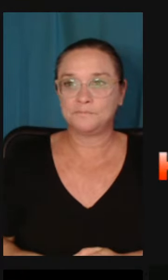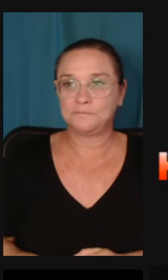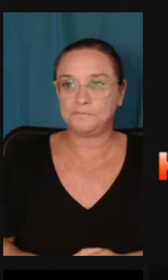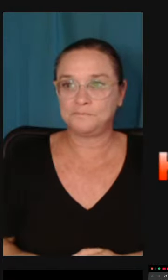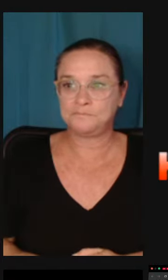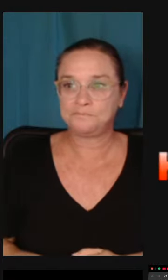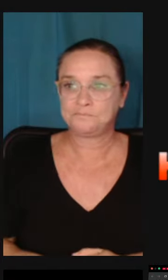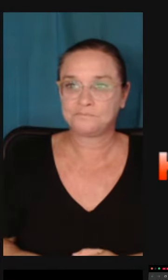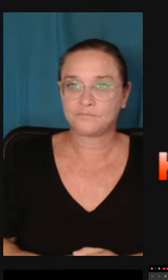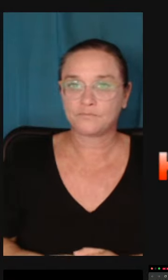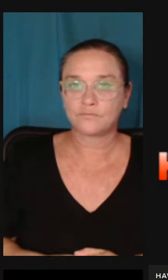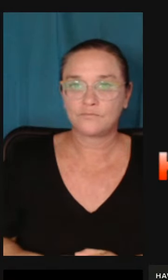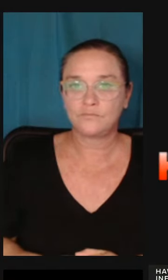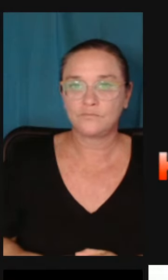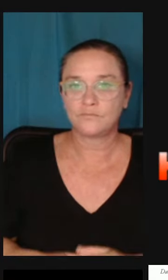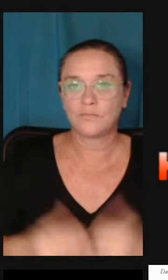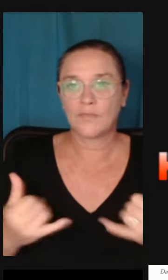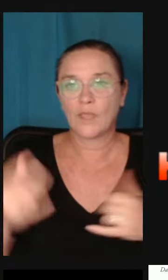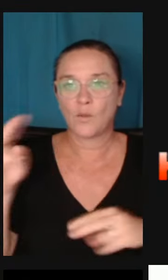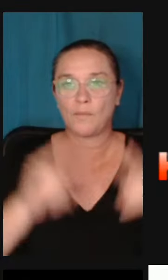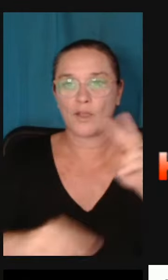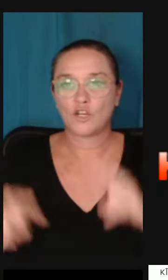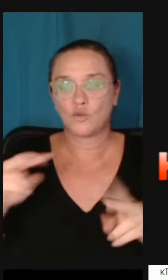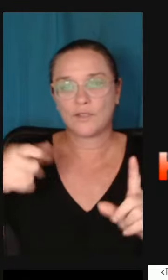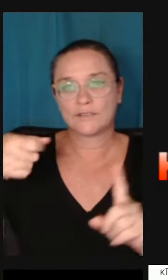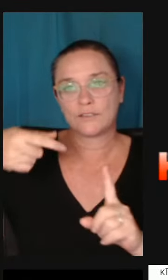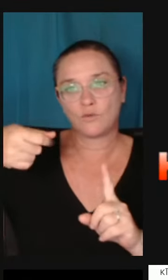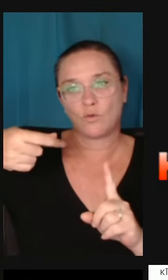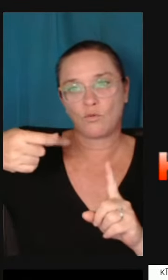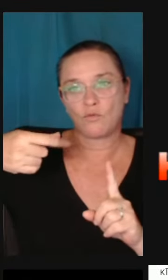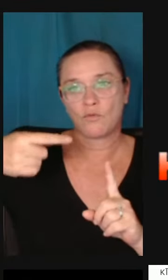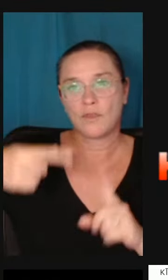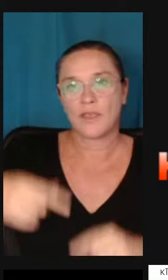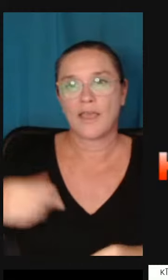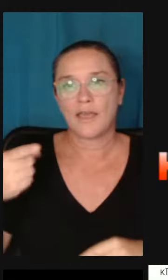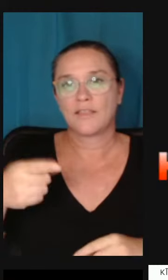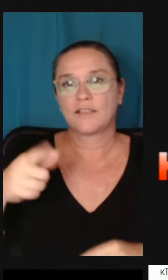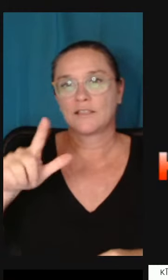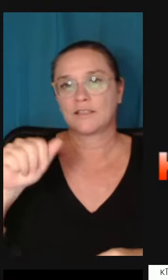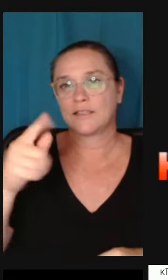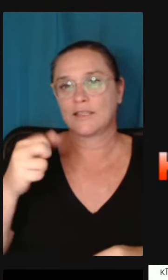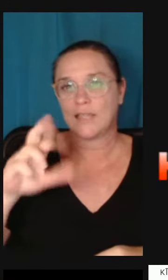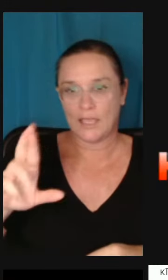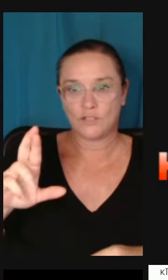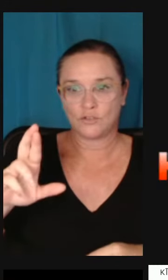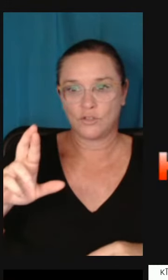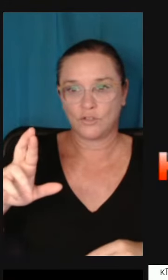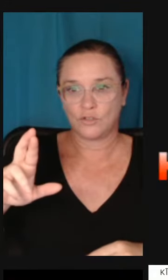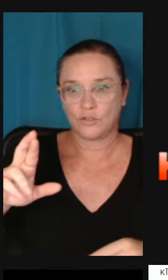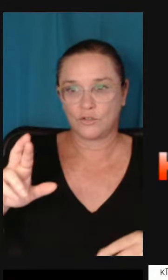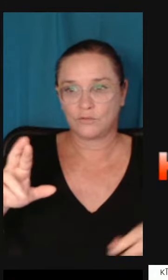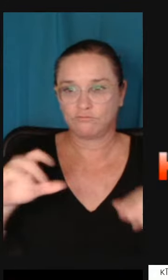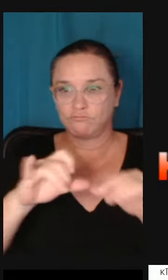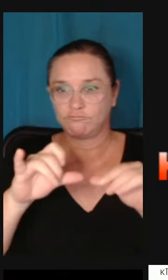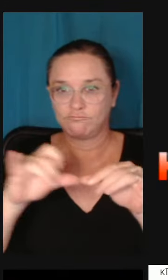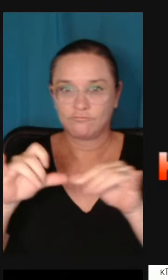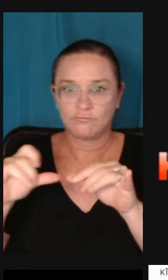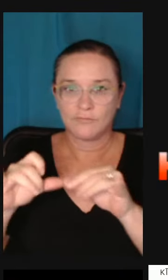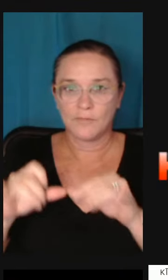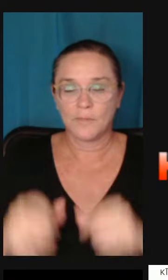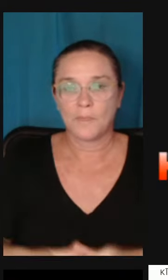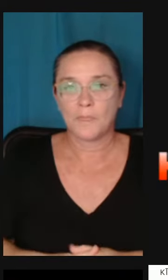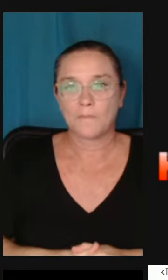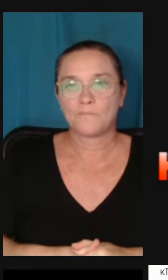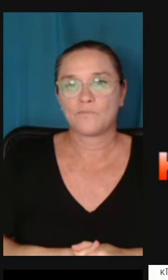So moving on to the monitoring signals. Here is our laser rangefinder, which is showing just daily variations. You have to always look at